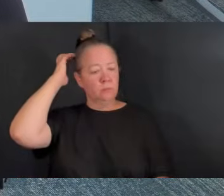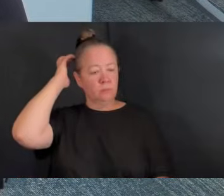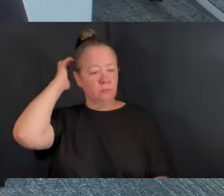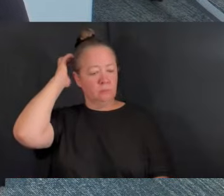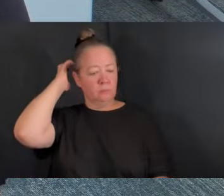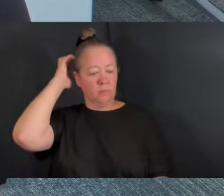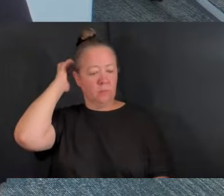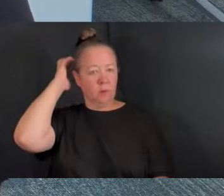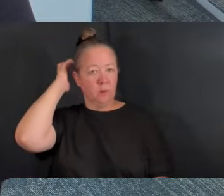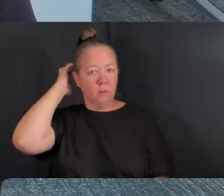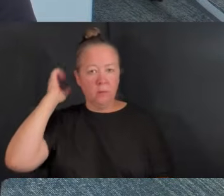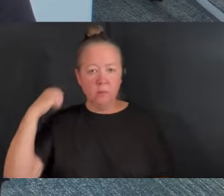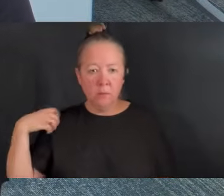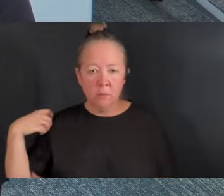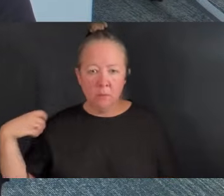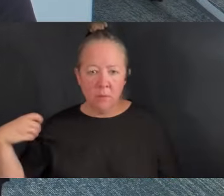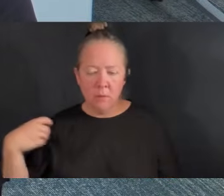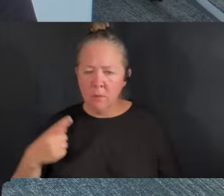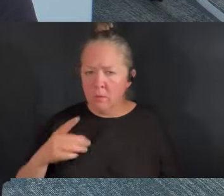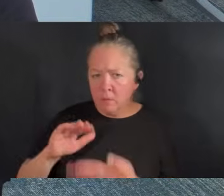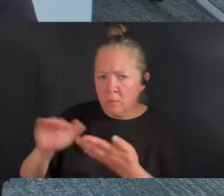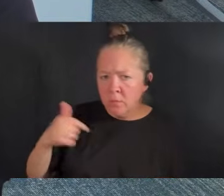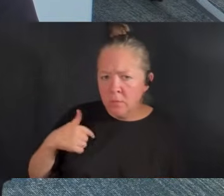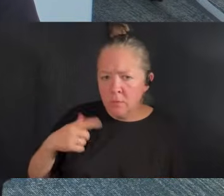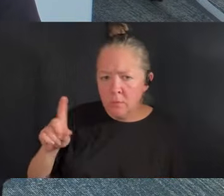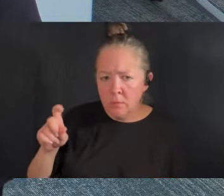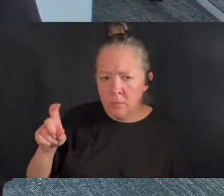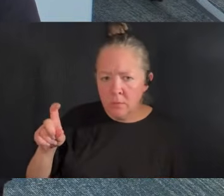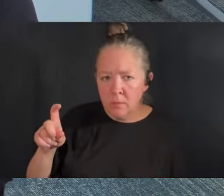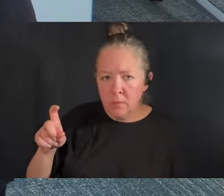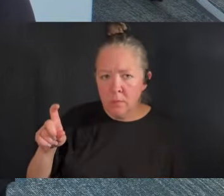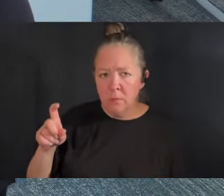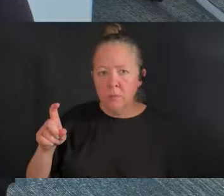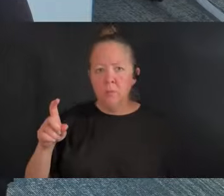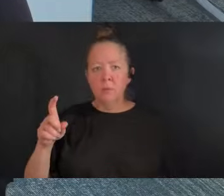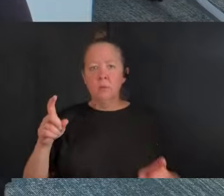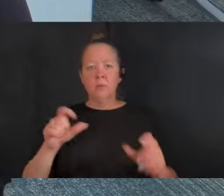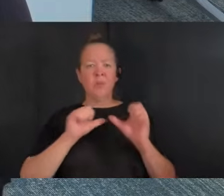say you... Pardon? Keep going. Oh,